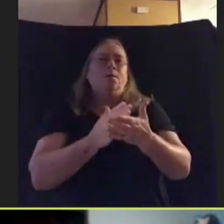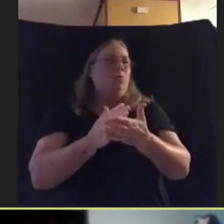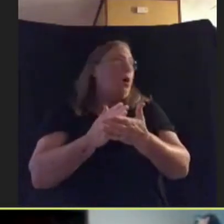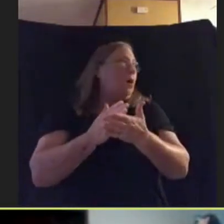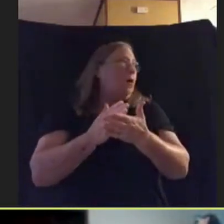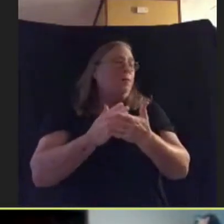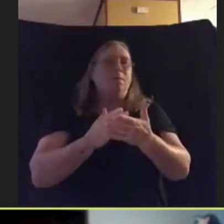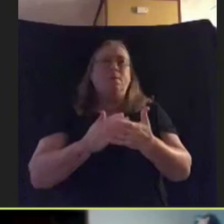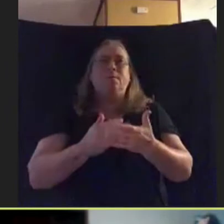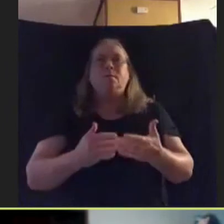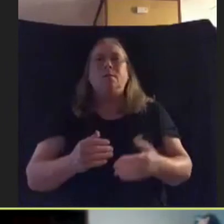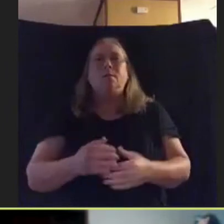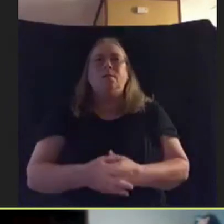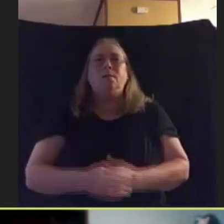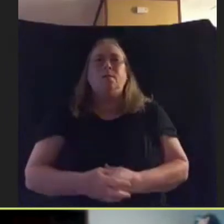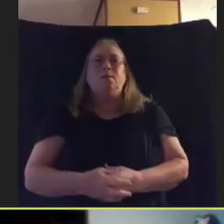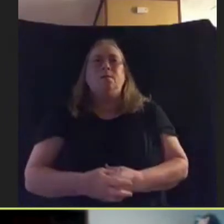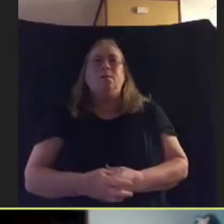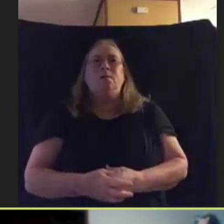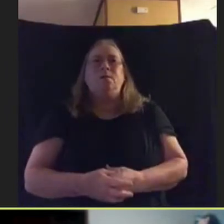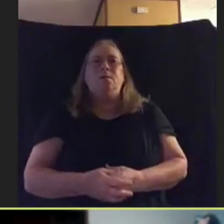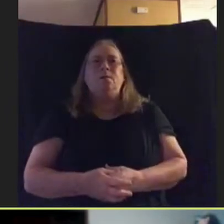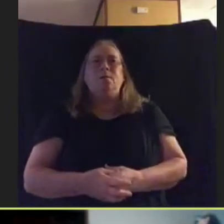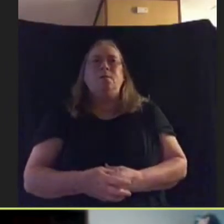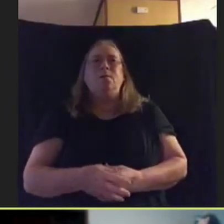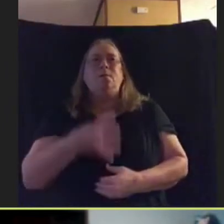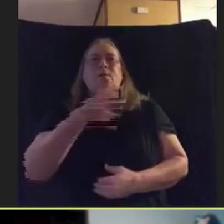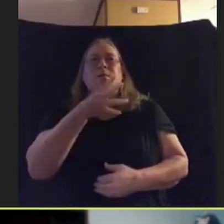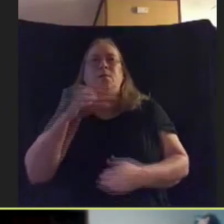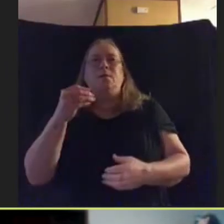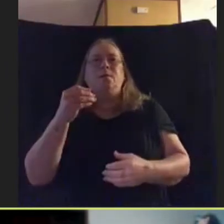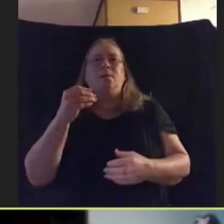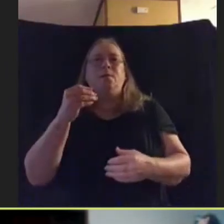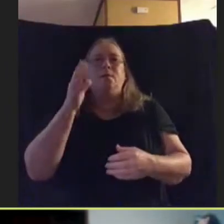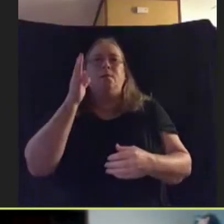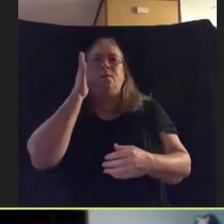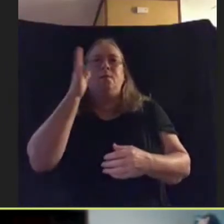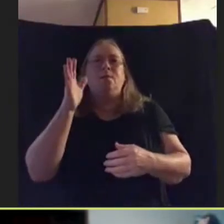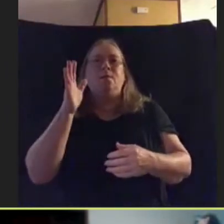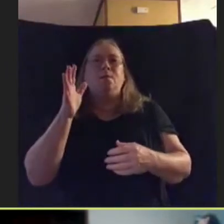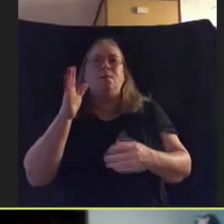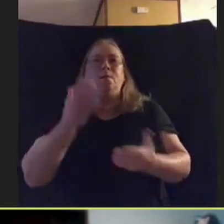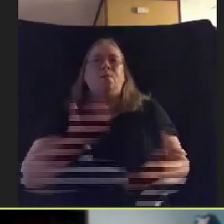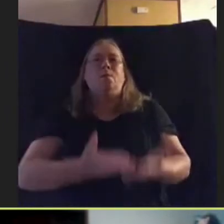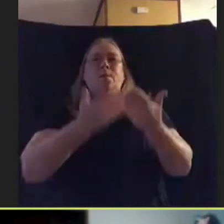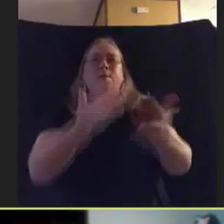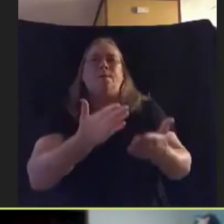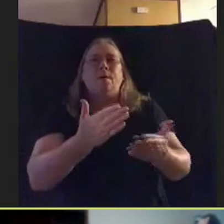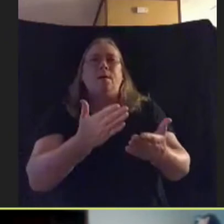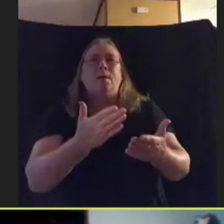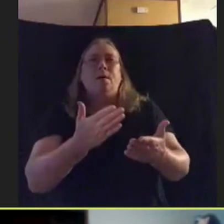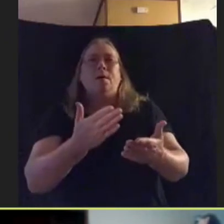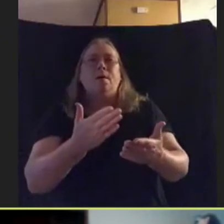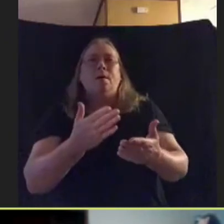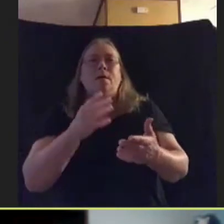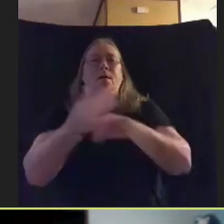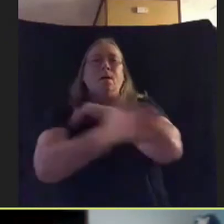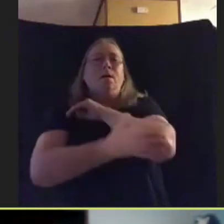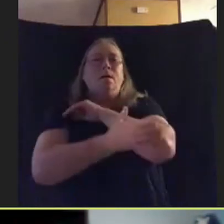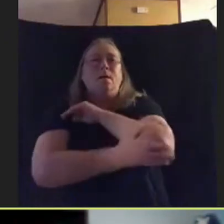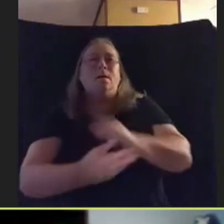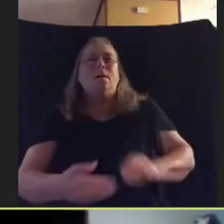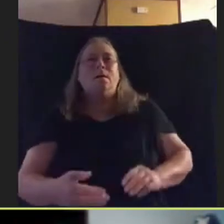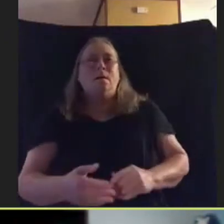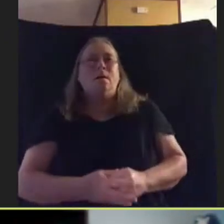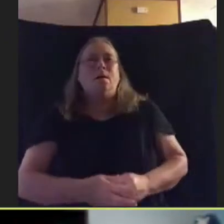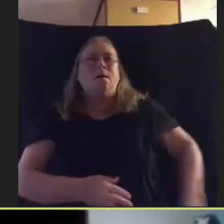And we certainly release it by county now, and we feel like that provides a lot of good data. That's by county of residence.